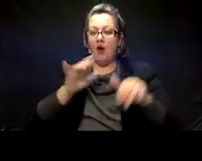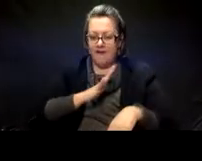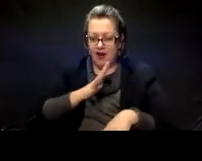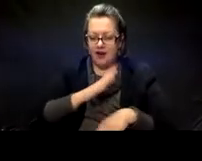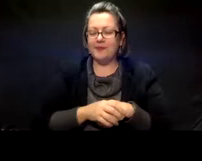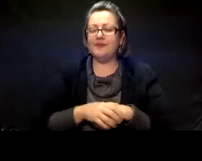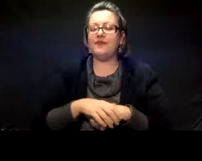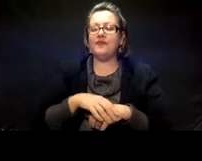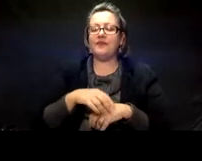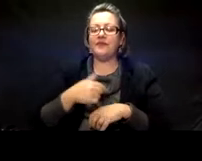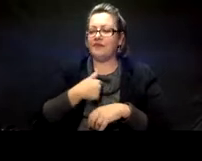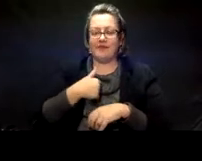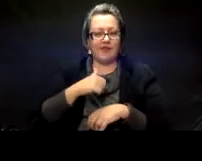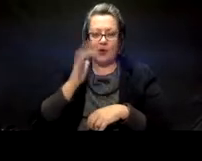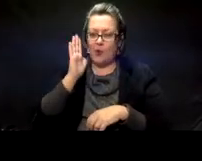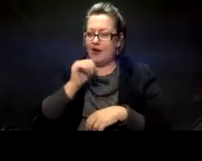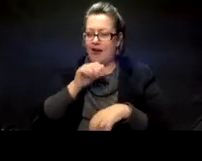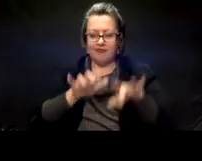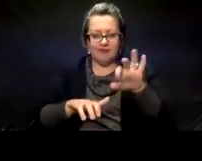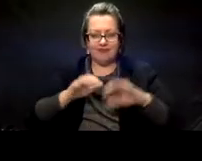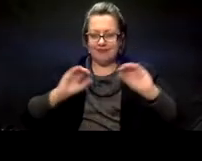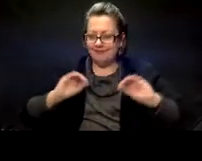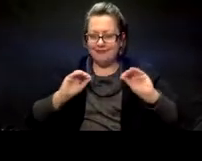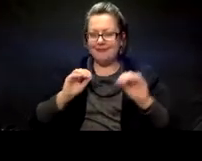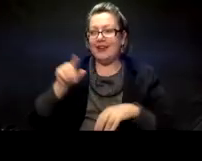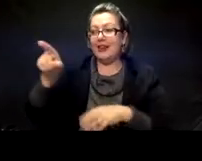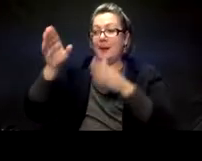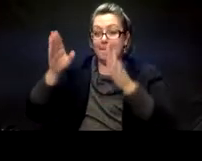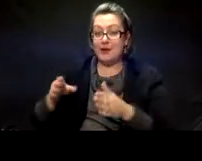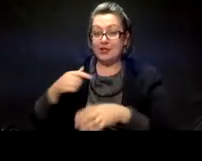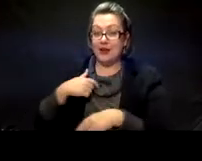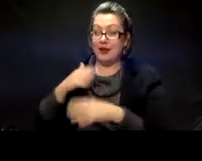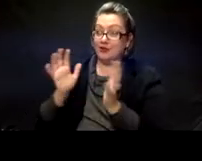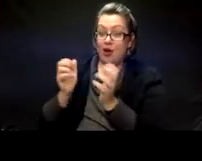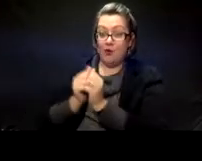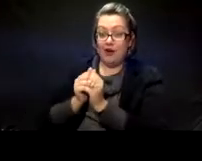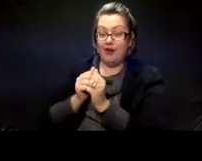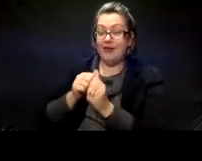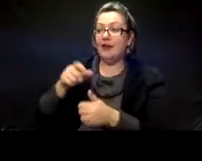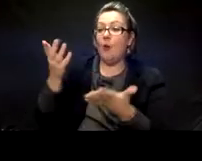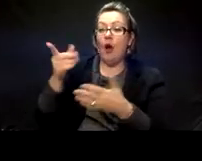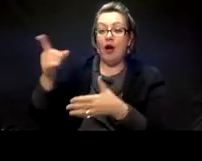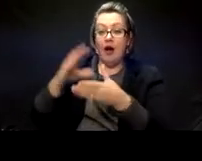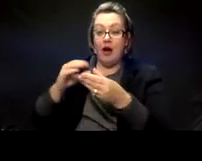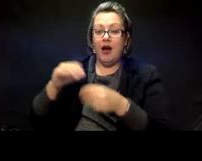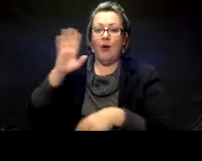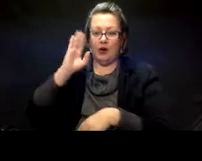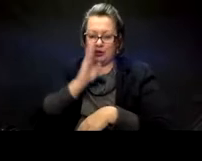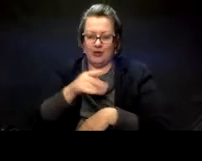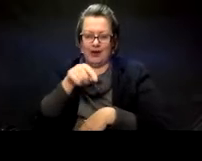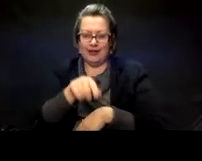carryover. So relay will say, okay, fine. So they won't type anything. I will not type anything. So the person I'm speaking